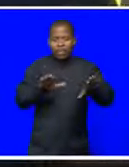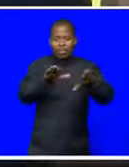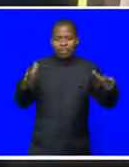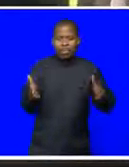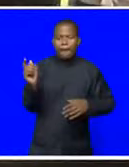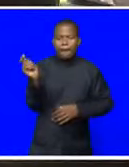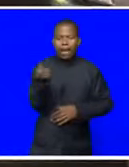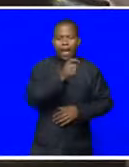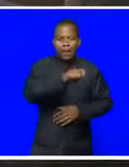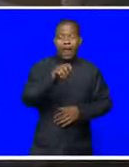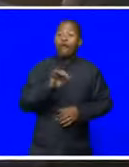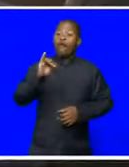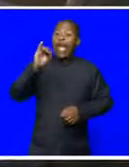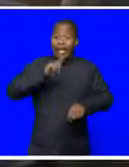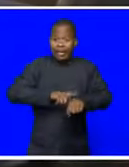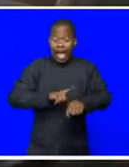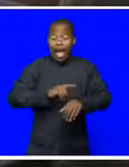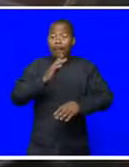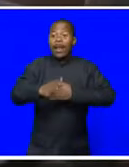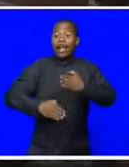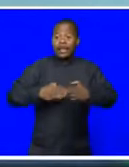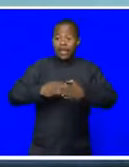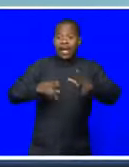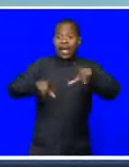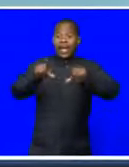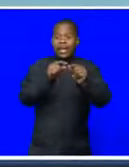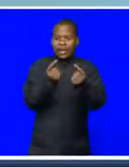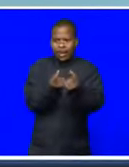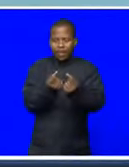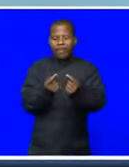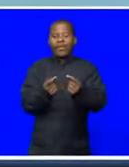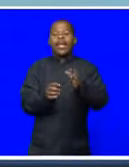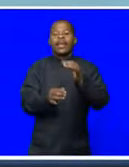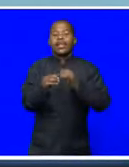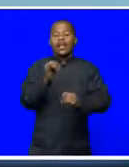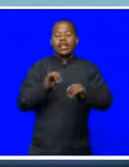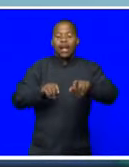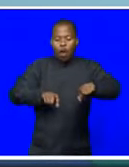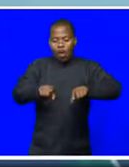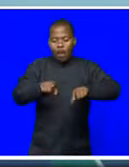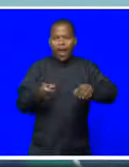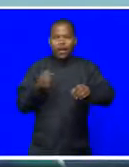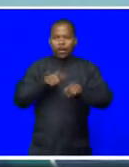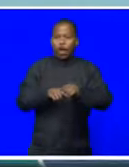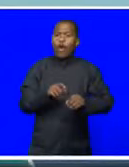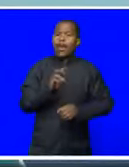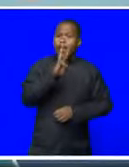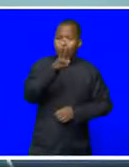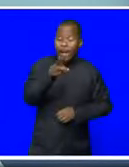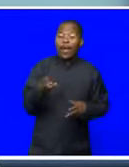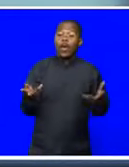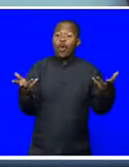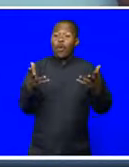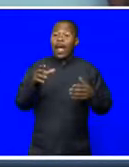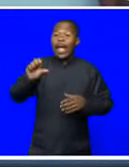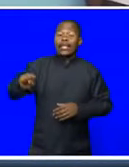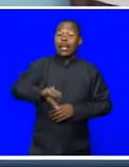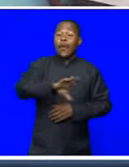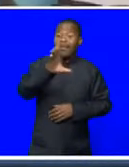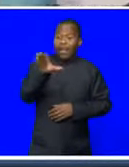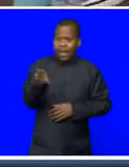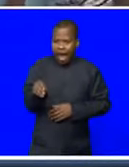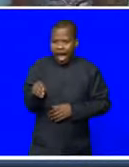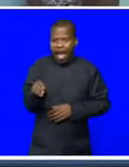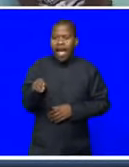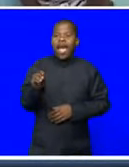first time in their history, release a national team to represent the Kingdom of Eswatini in the Africa Championships qualifiers in the Republic of South